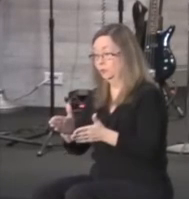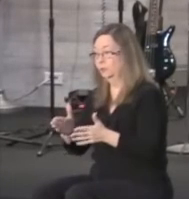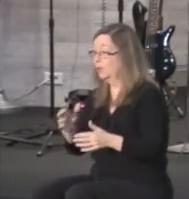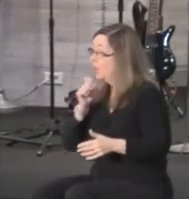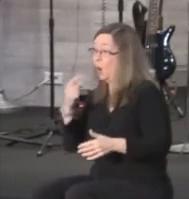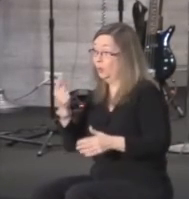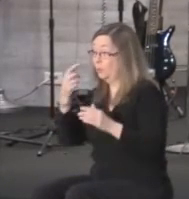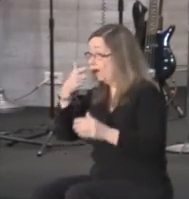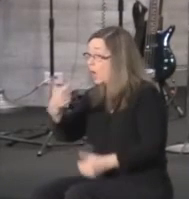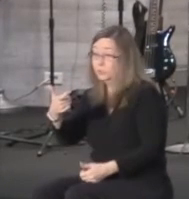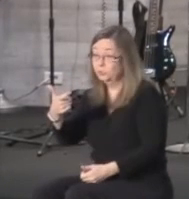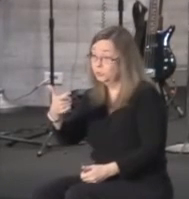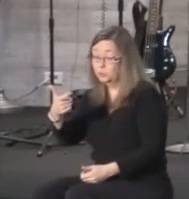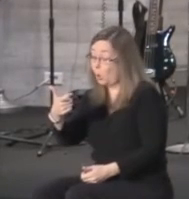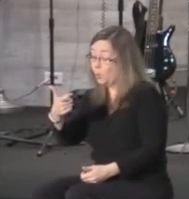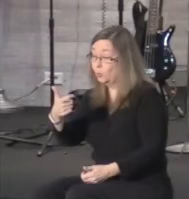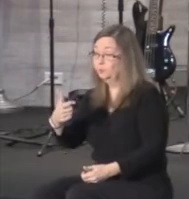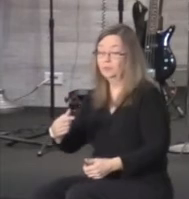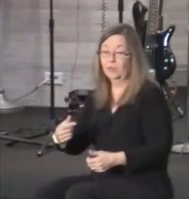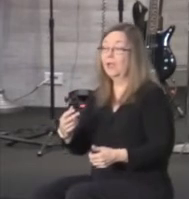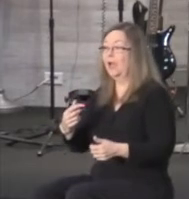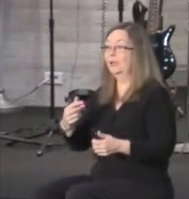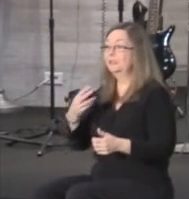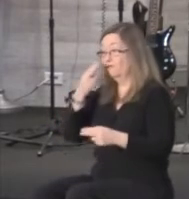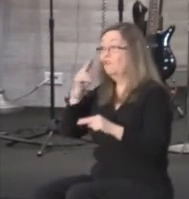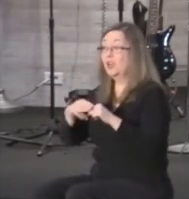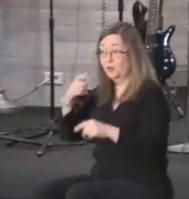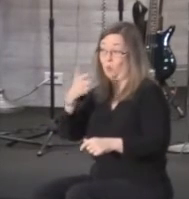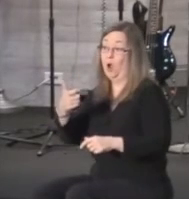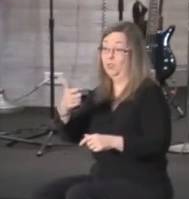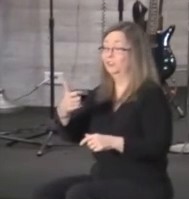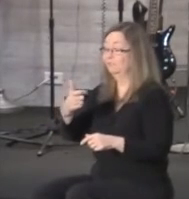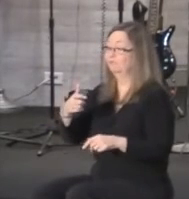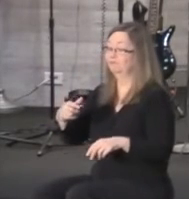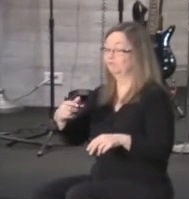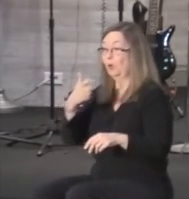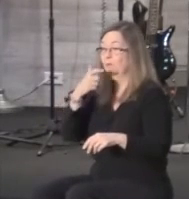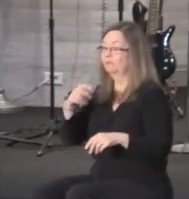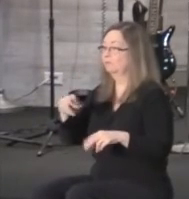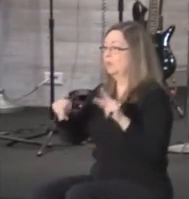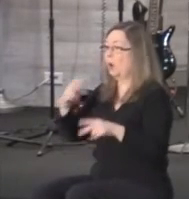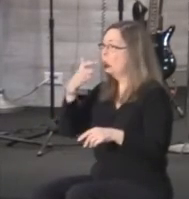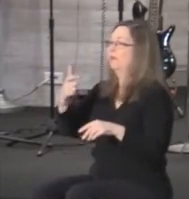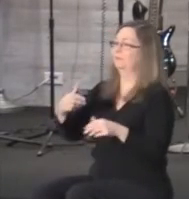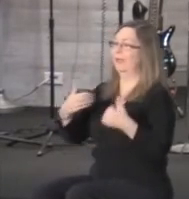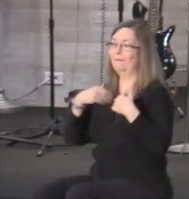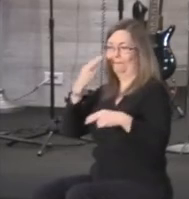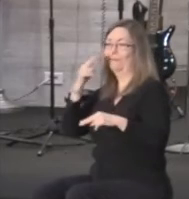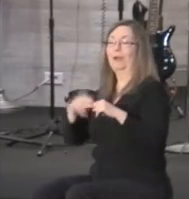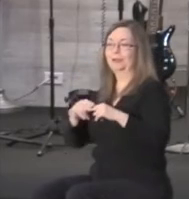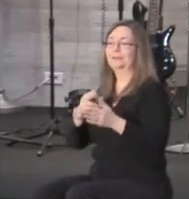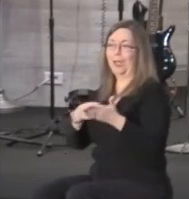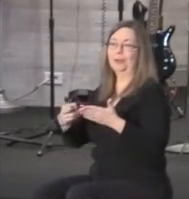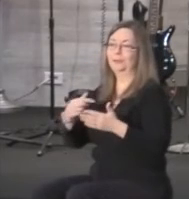watch. I know it's so much more fun just to watch, isn't it? Spectators is always have more fun, don't they? Let's just be